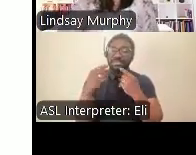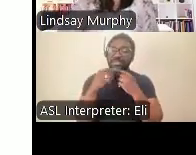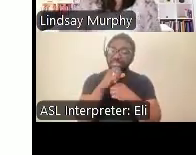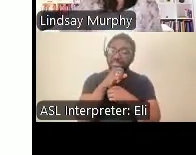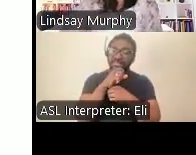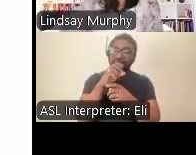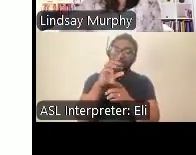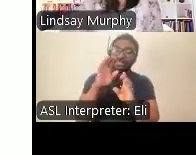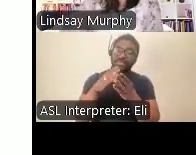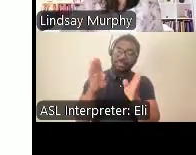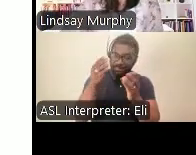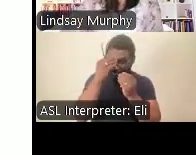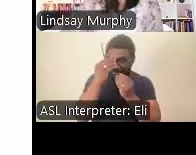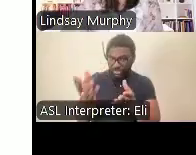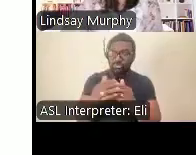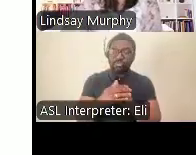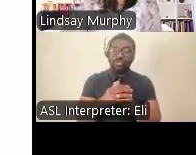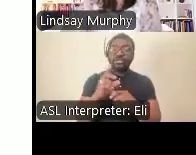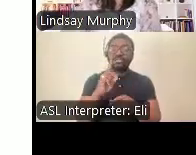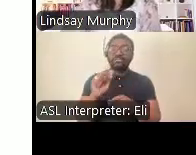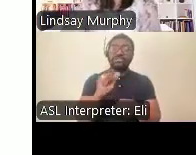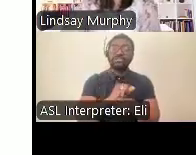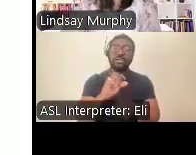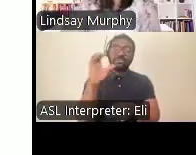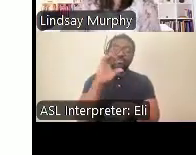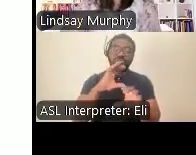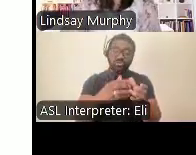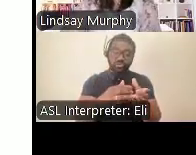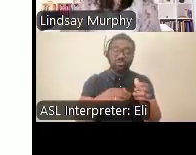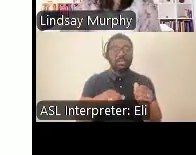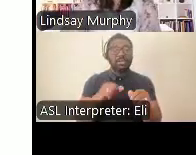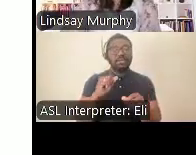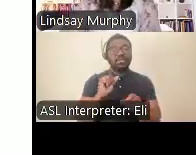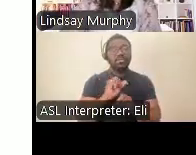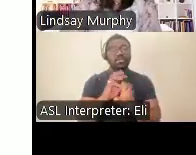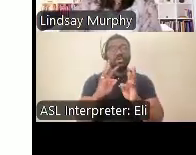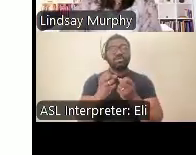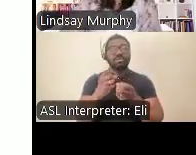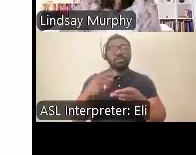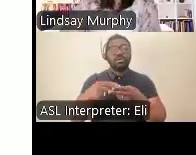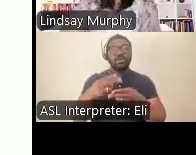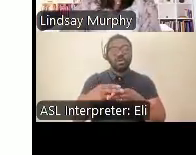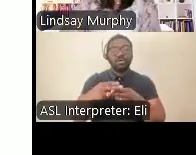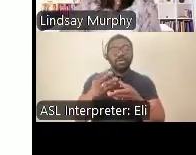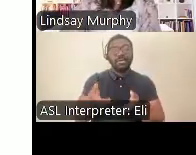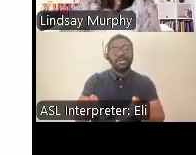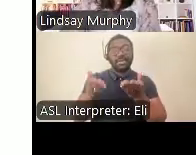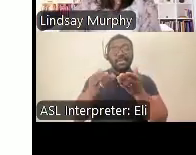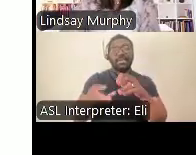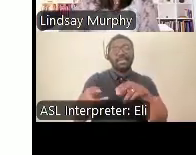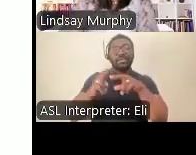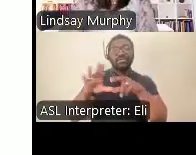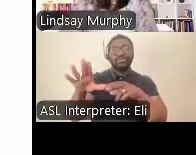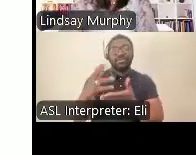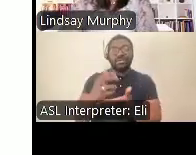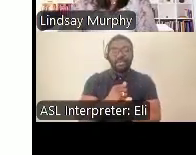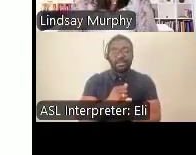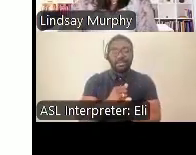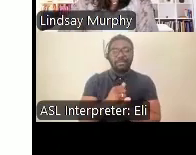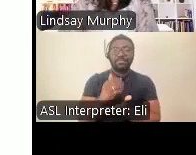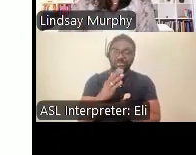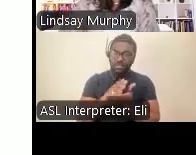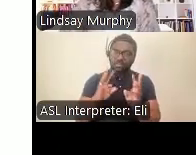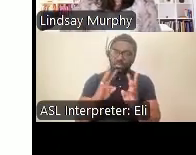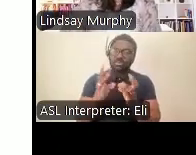search group, and we also have a workshop called Increase Your Income. So some of these workshops are talking about how to bring up